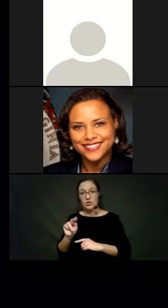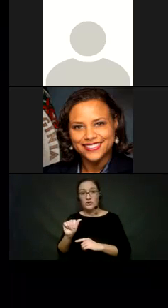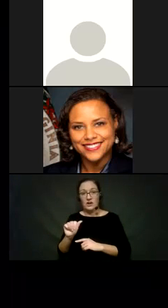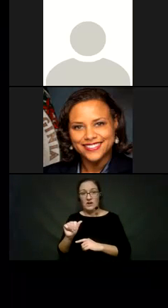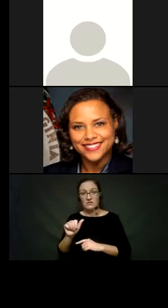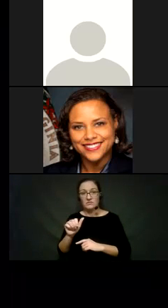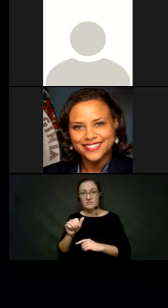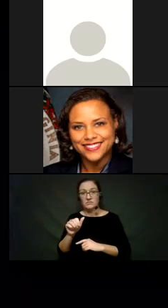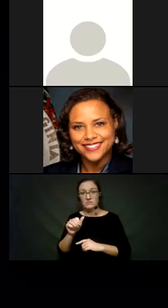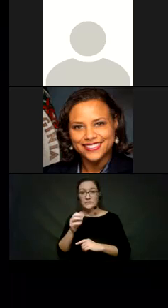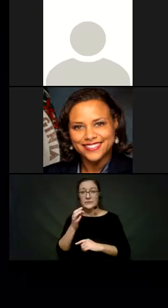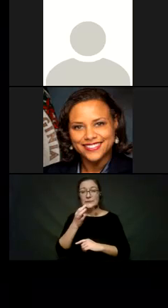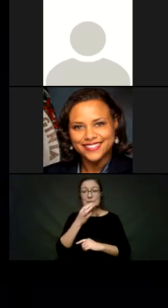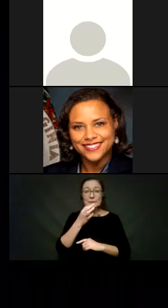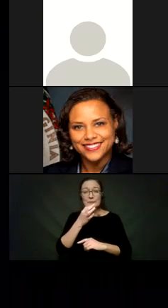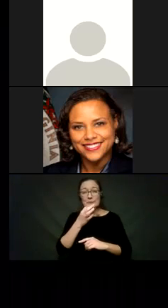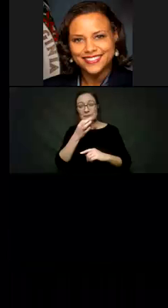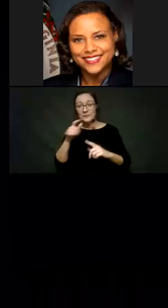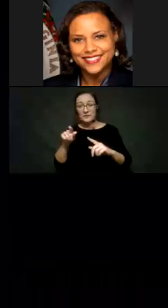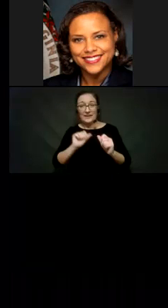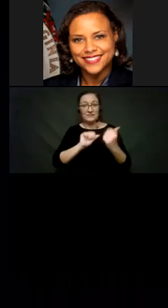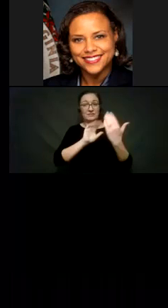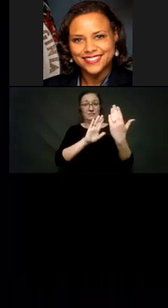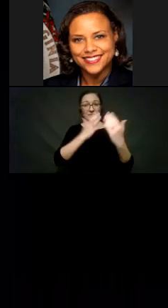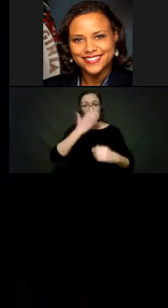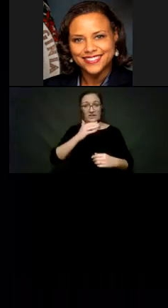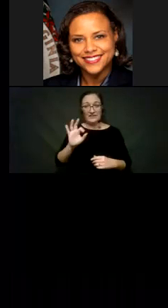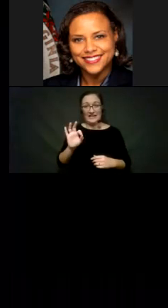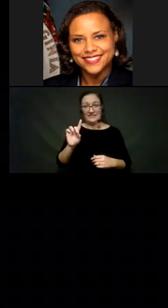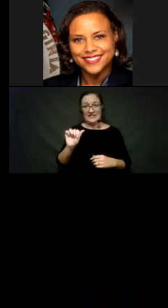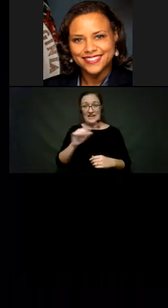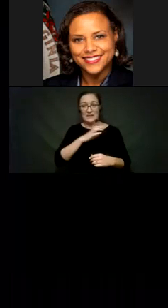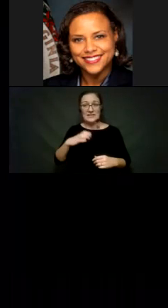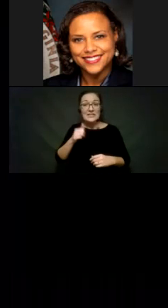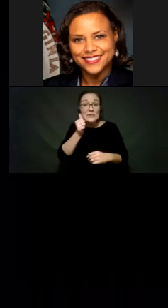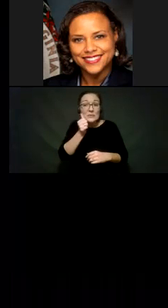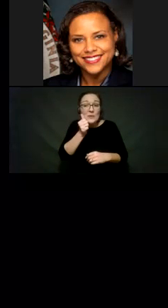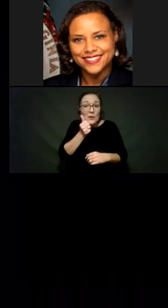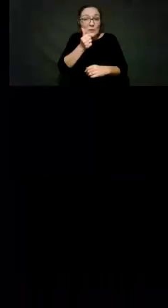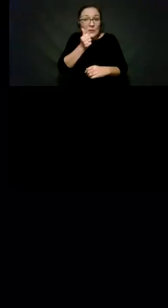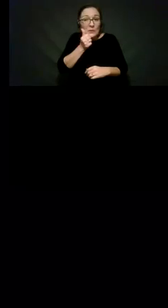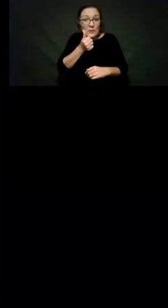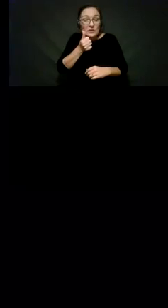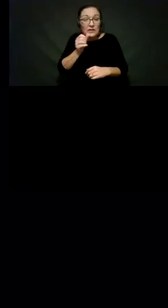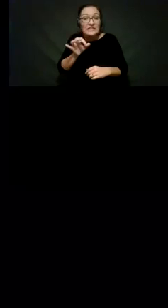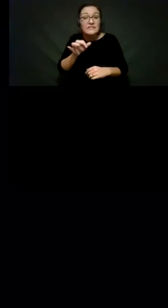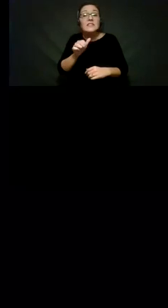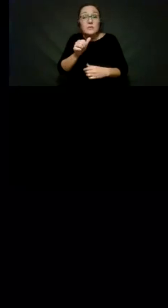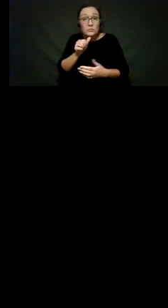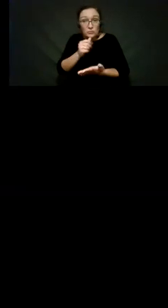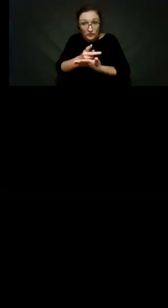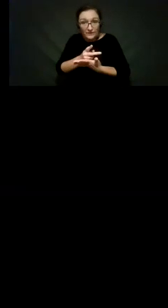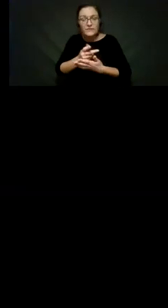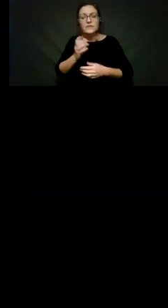heard before the FDA independent committee tomorrow. And if it is approved to be given, then